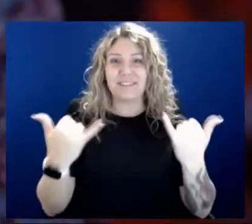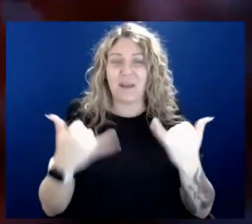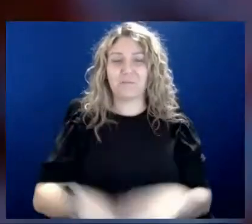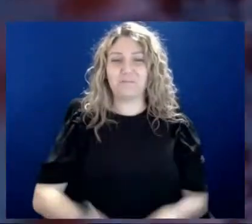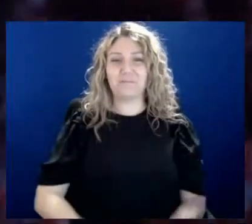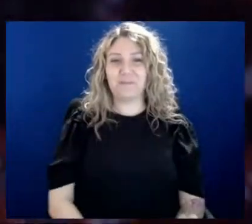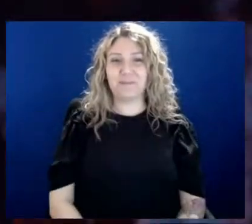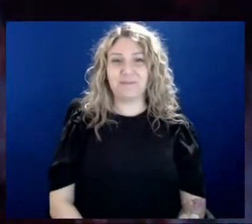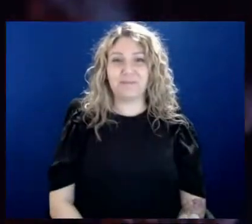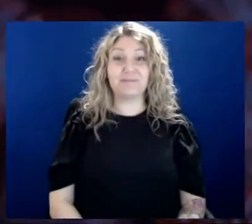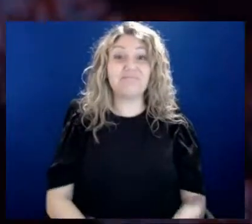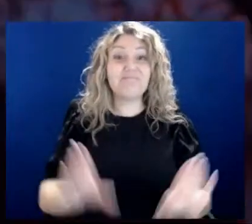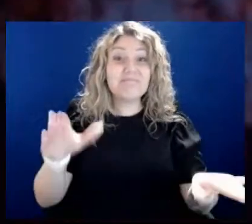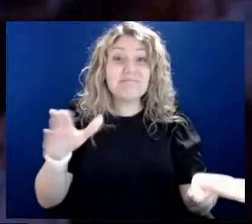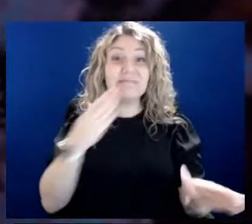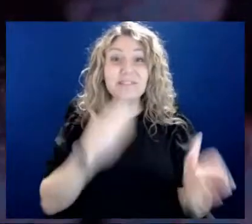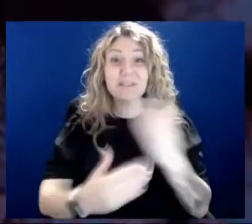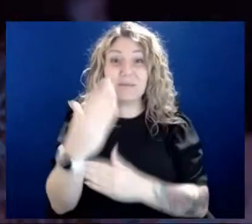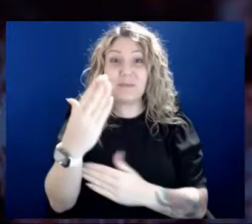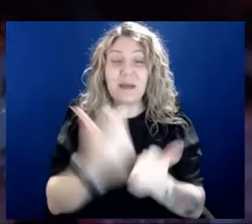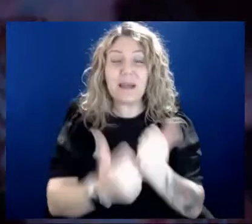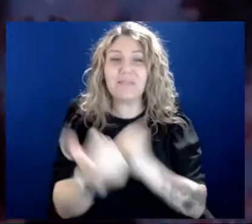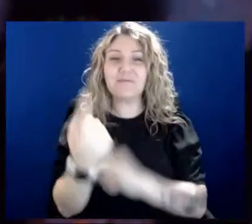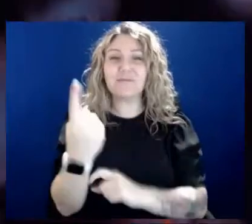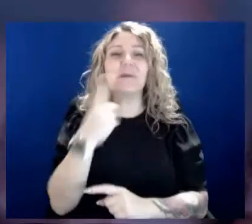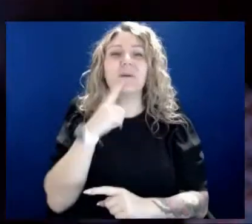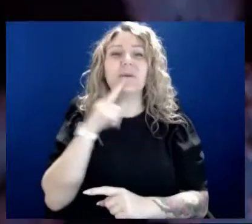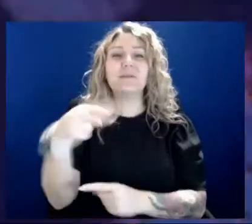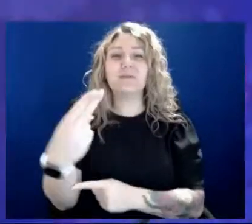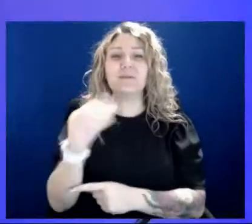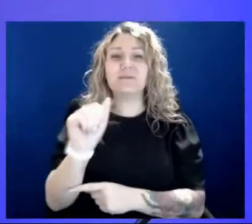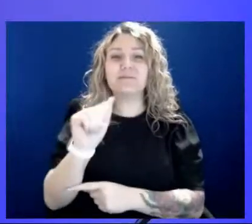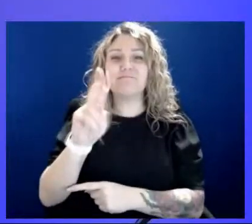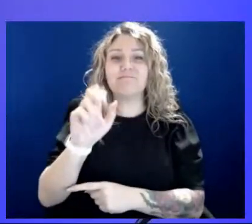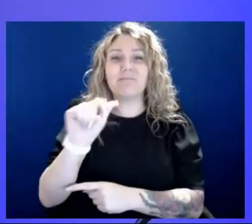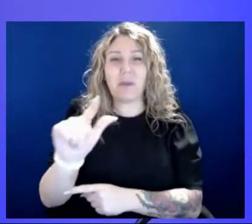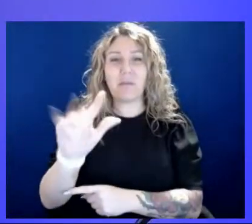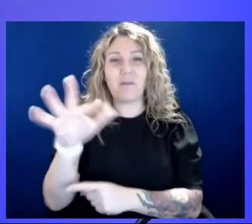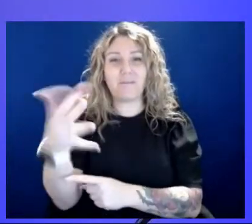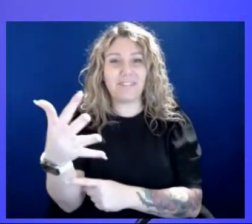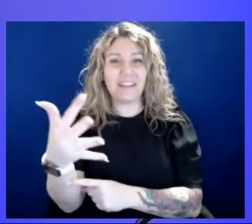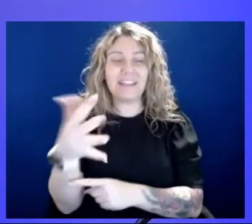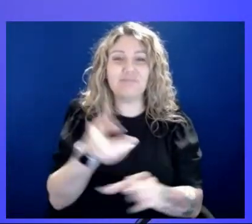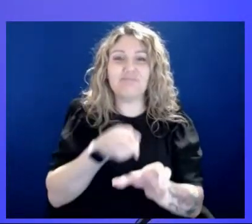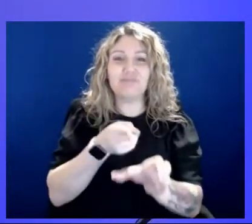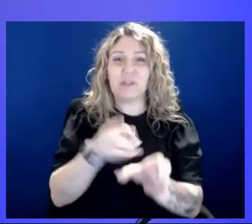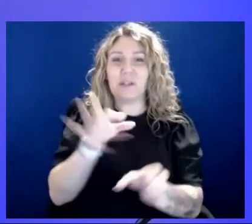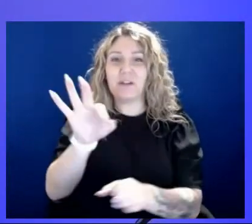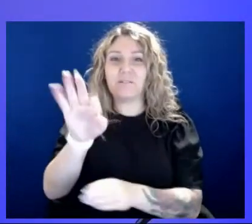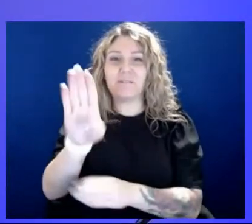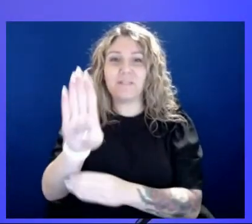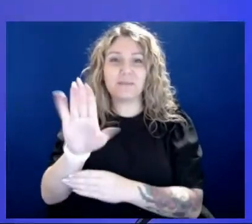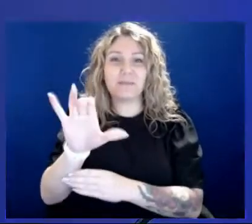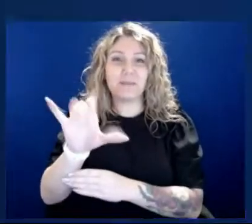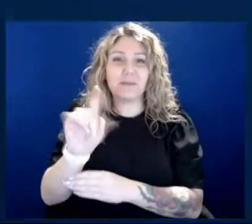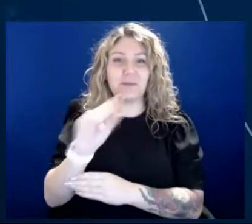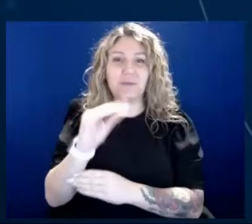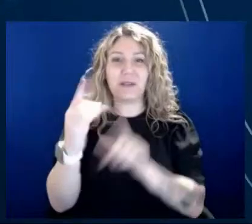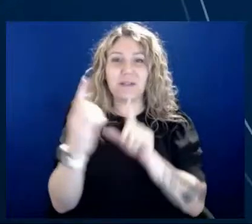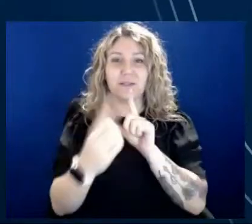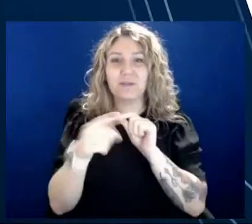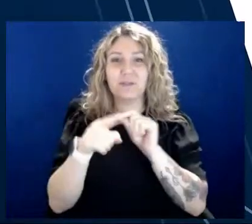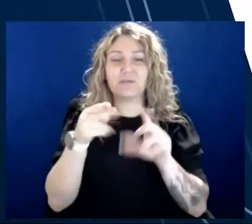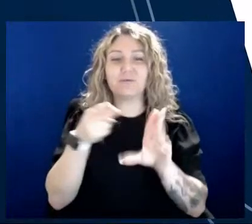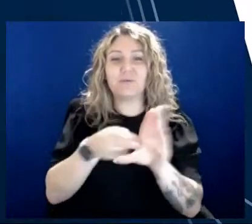And good morning, everyone. It is Tuesday, April 5th. Thank you so much for joining us right here on Facebook, on YouTube, and on Twitter. Joining us this morning to talk